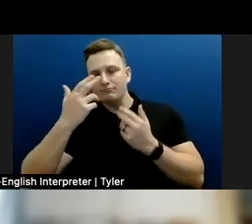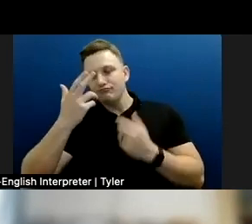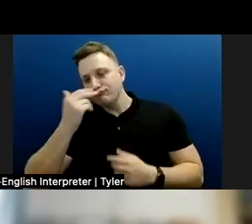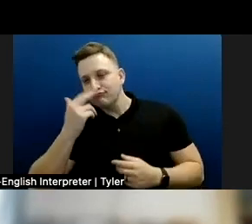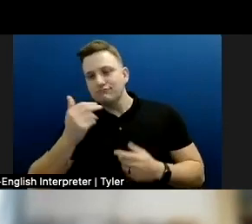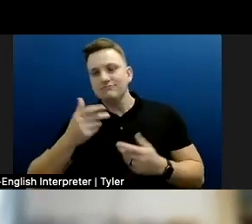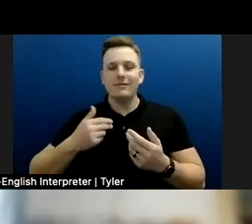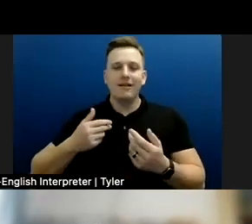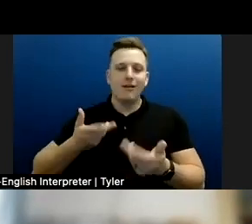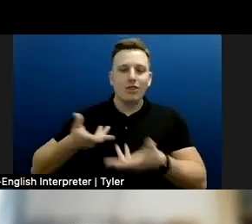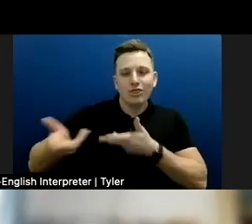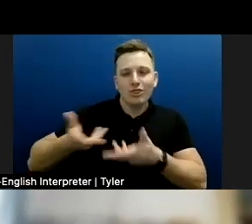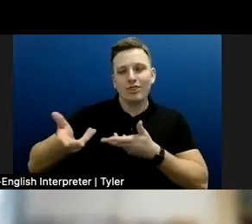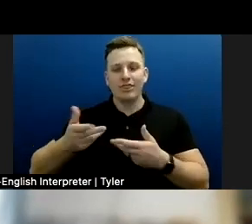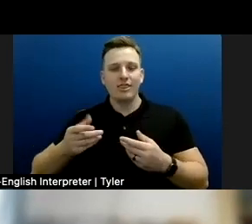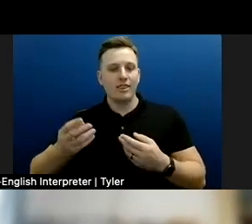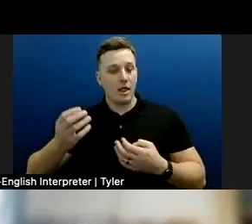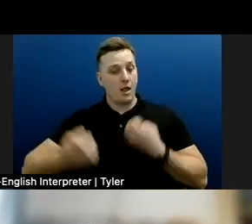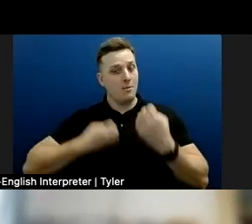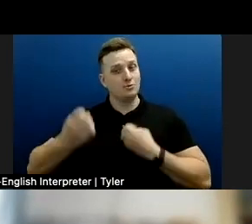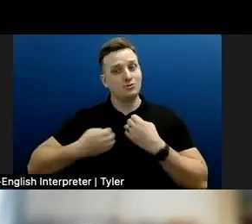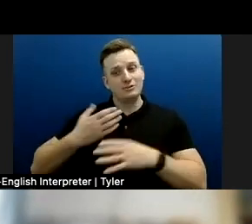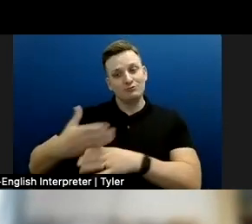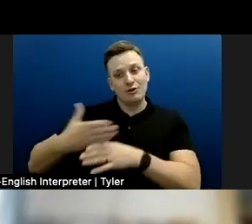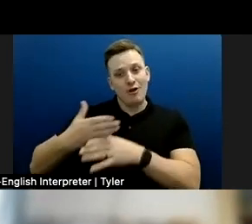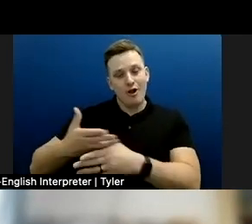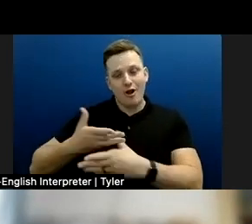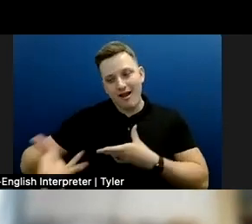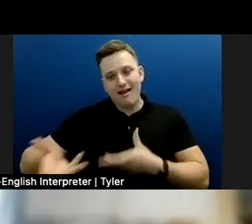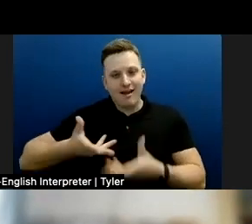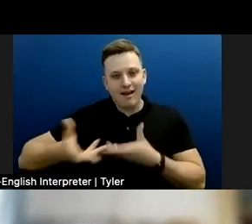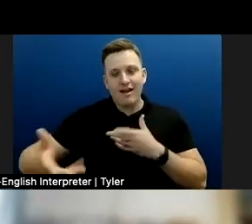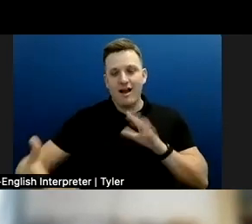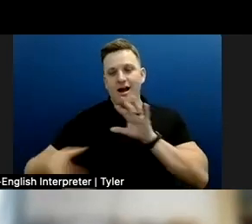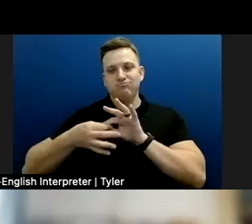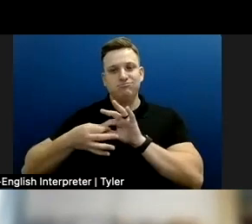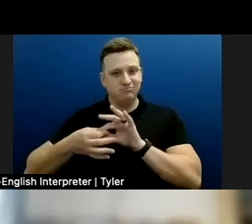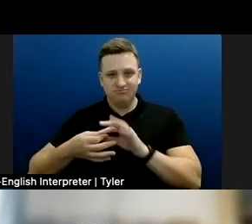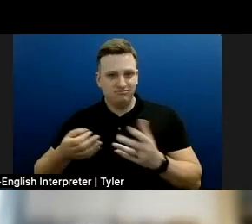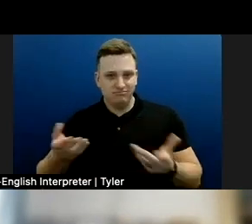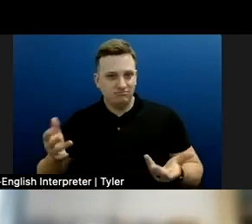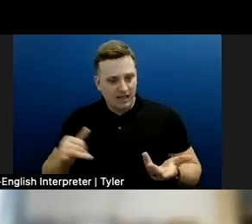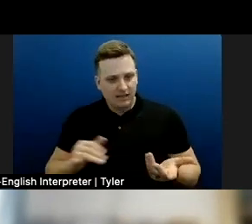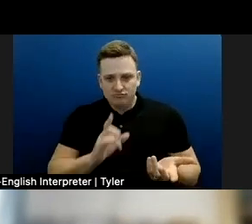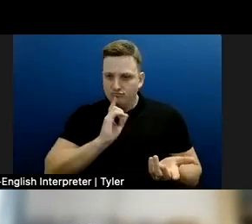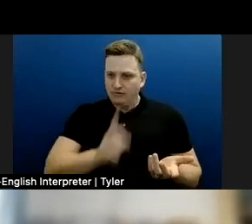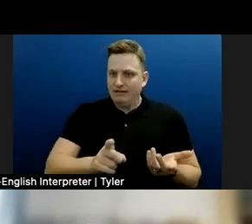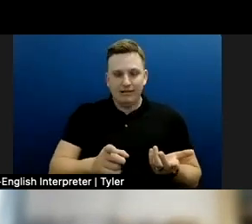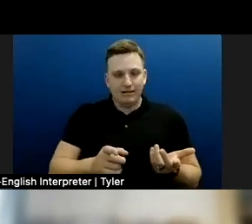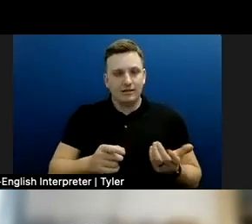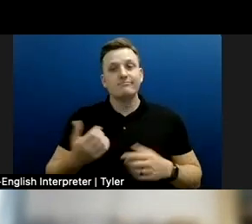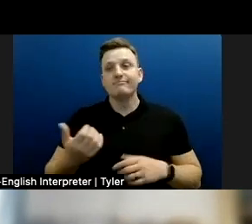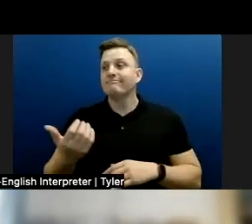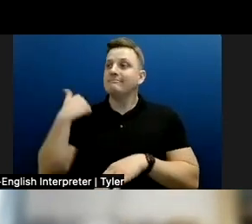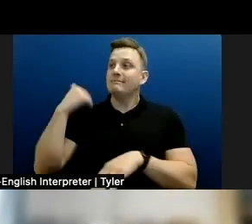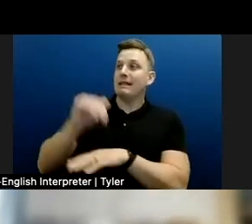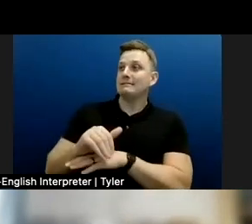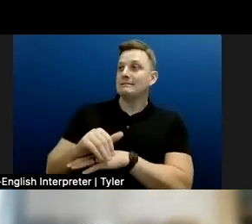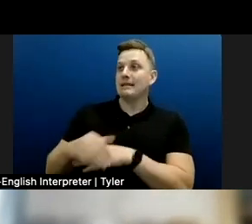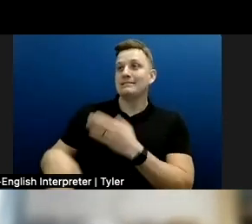of sharing of emotion? That seems to me no more or less valid than chatting about last night's